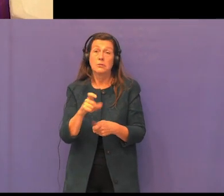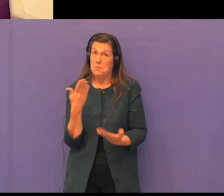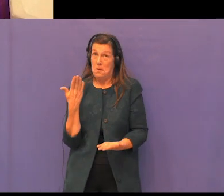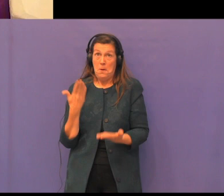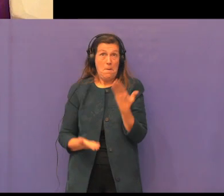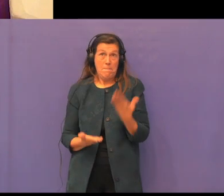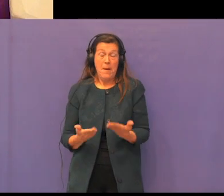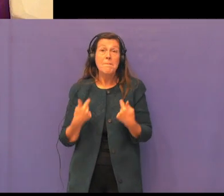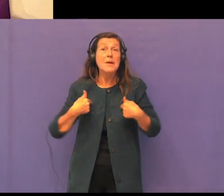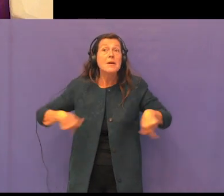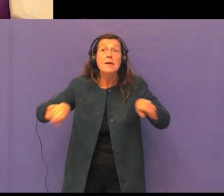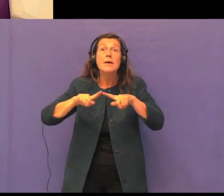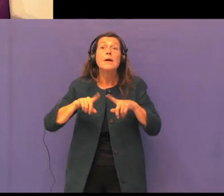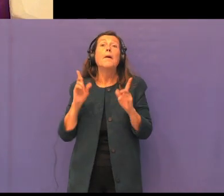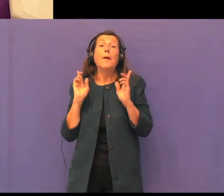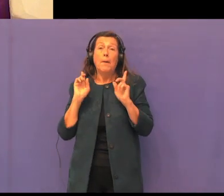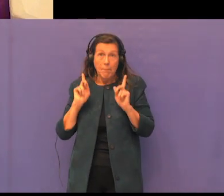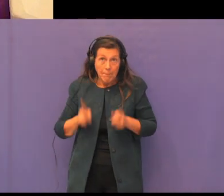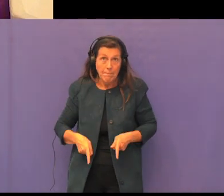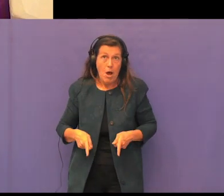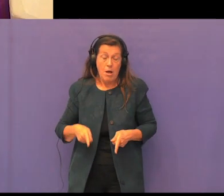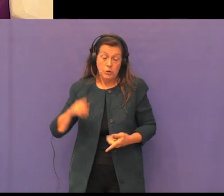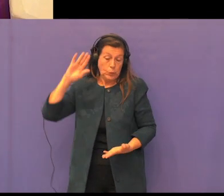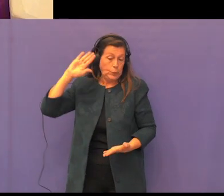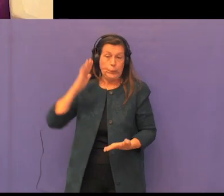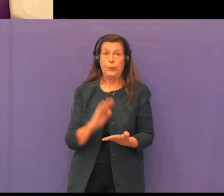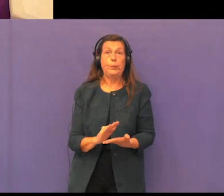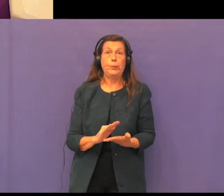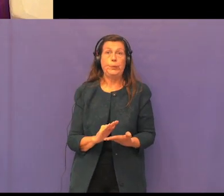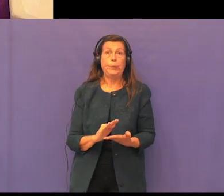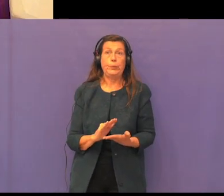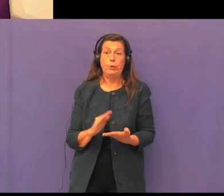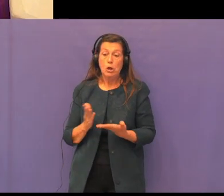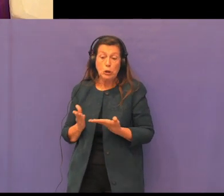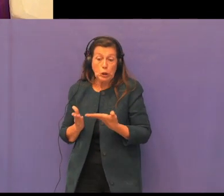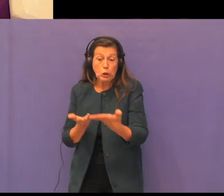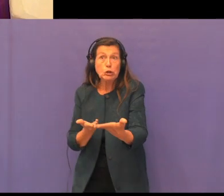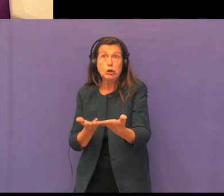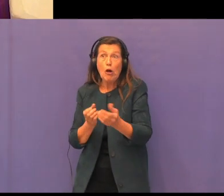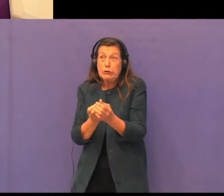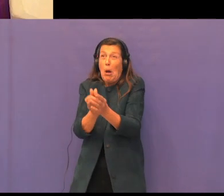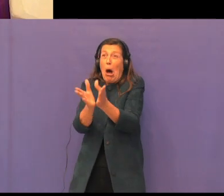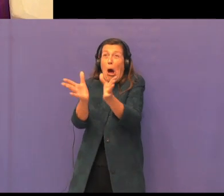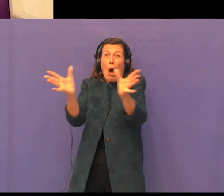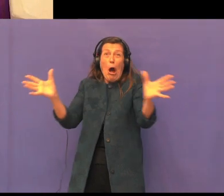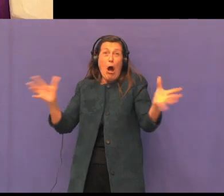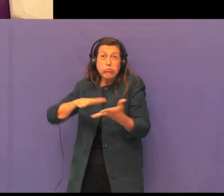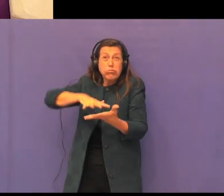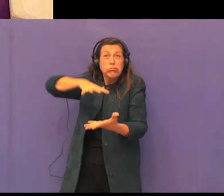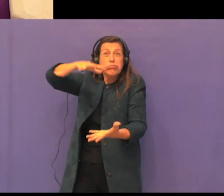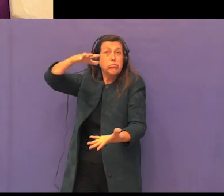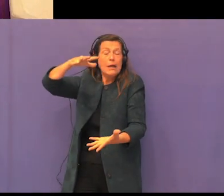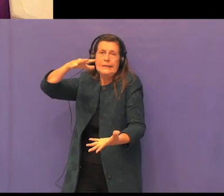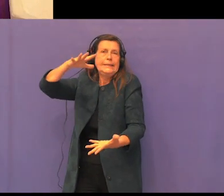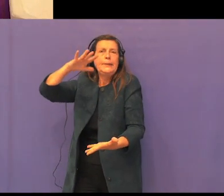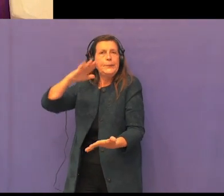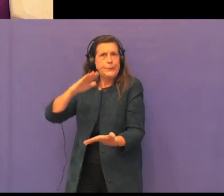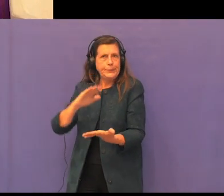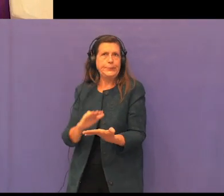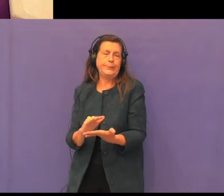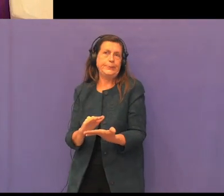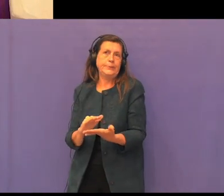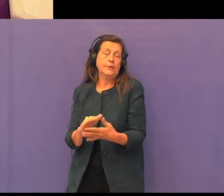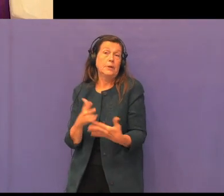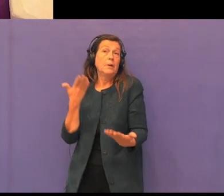and services of particular kinds. Maybe we need to think about a notion of prosperity without growth. That's a really, really